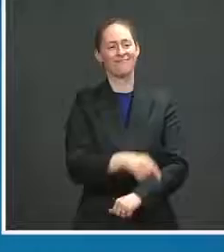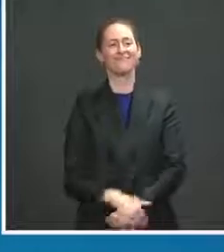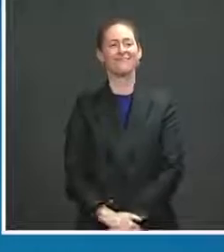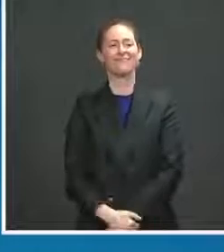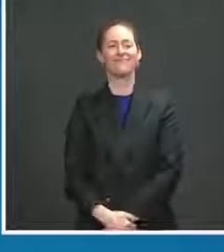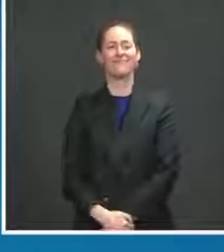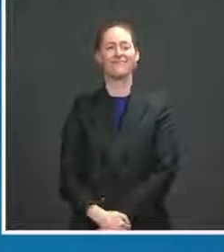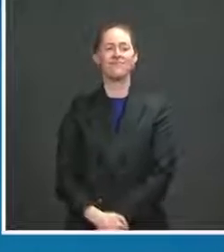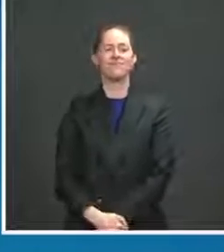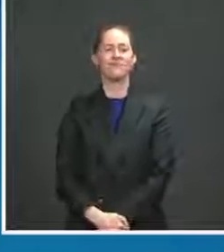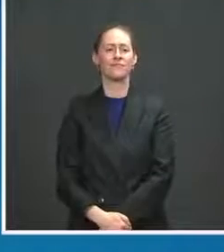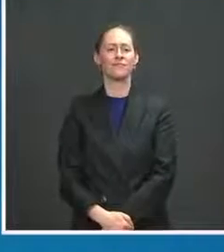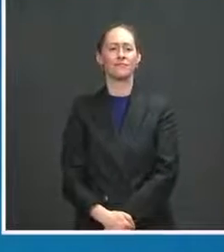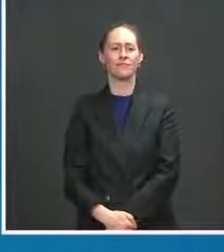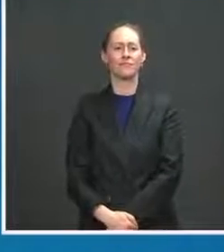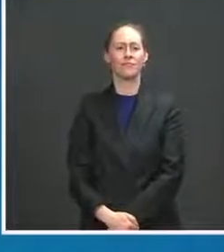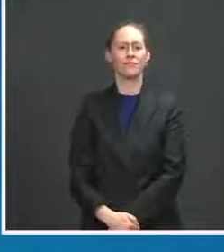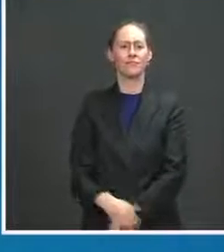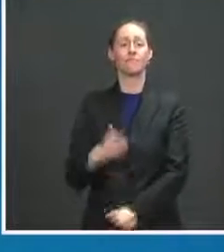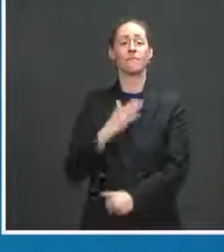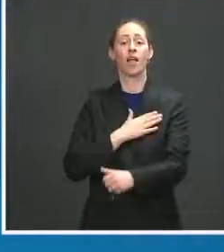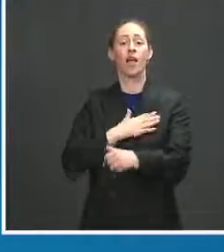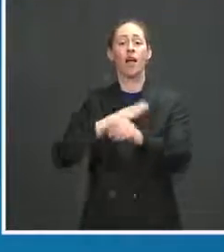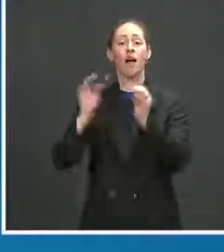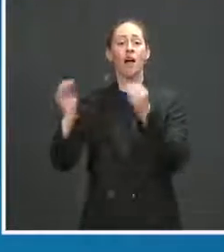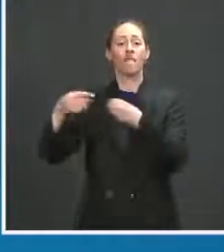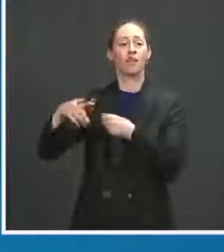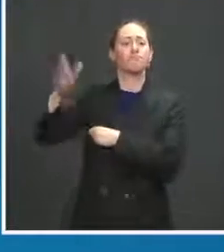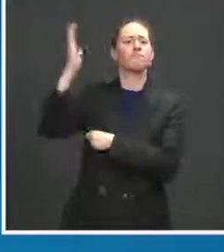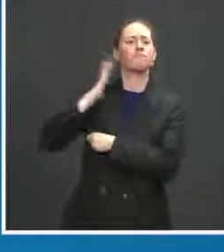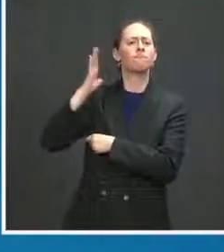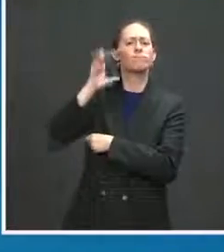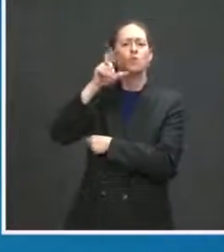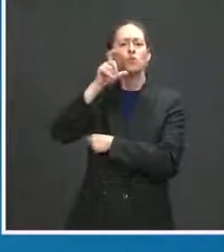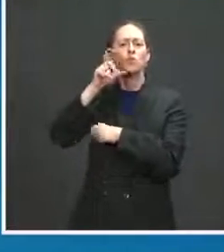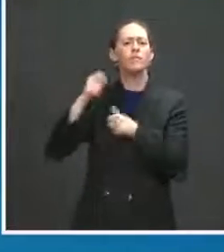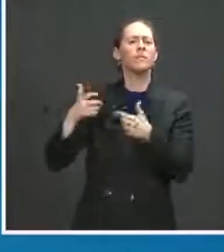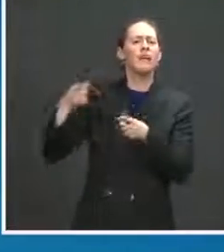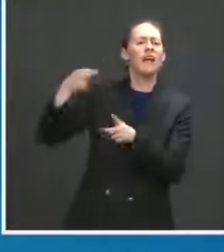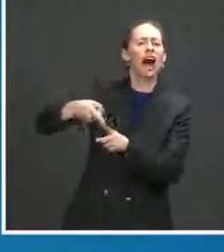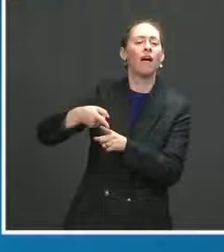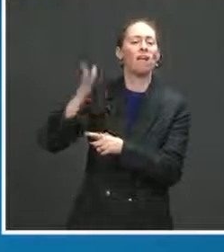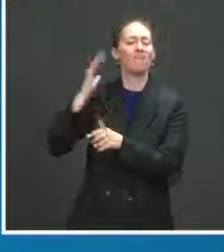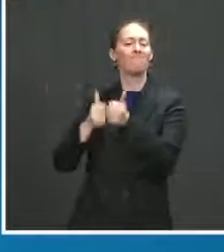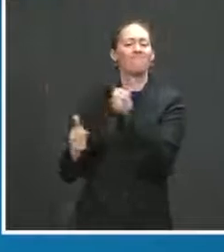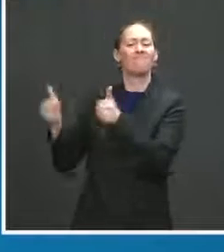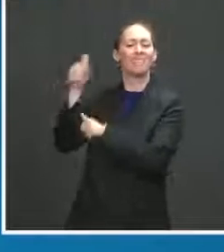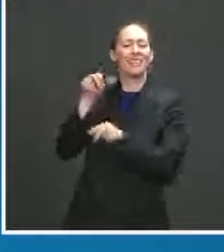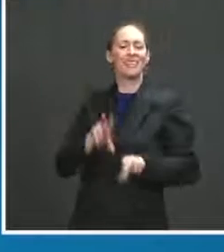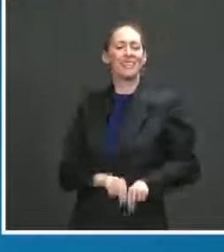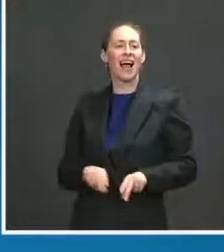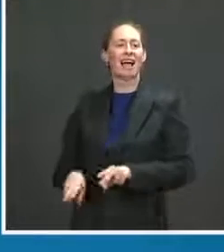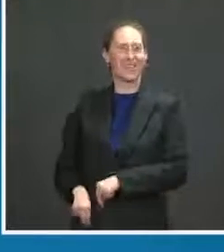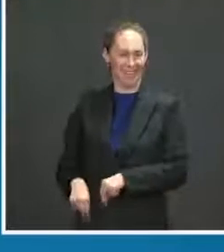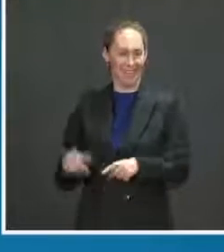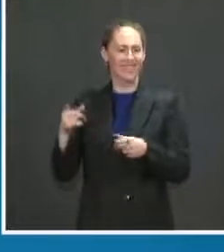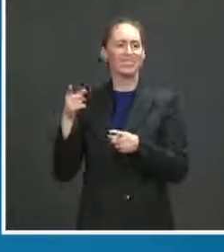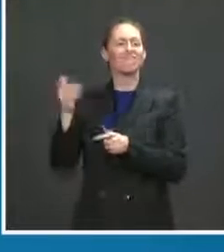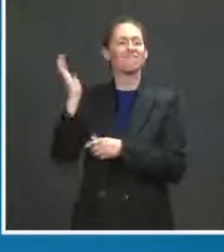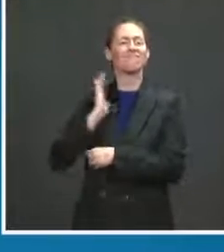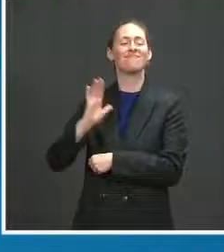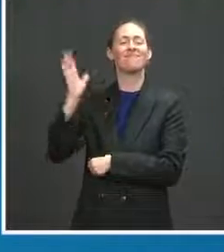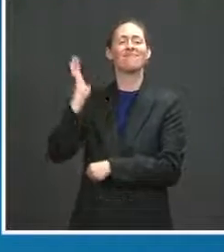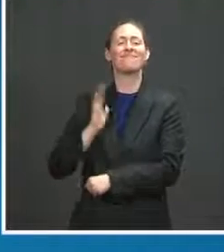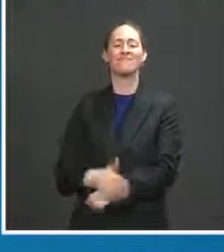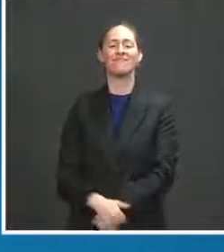the Secretary of the Navy. And displayed there, I have placed the shoulder boards of